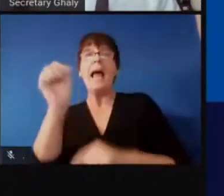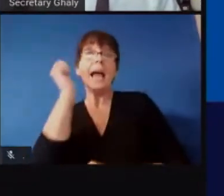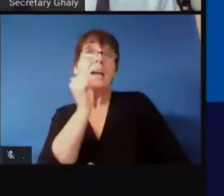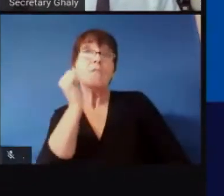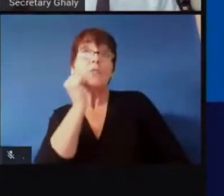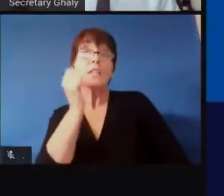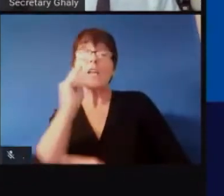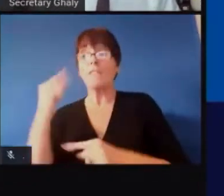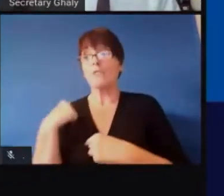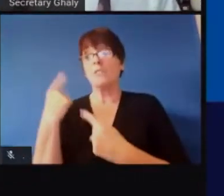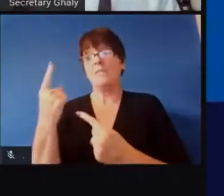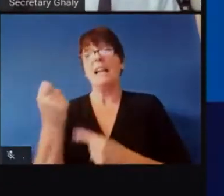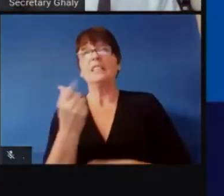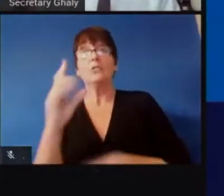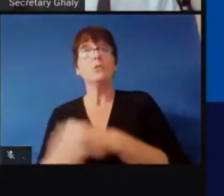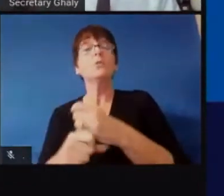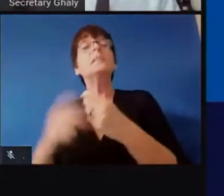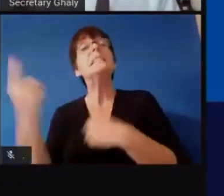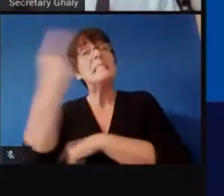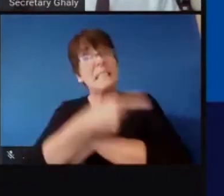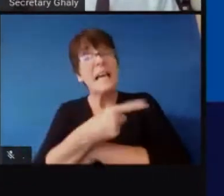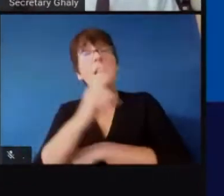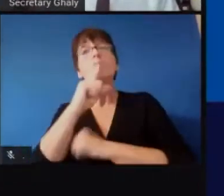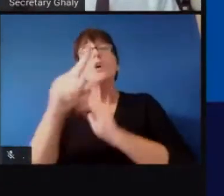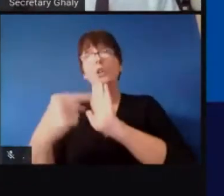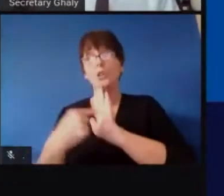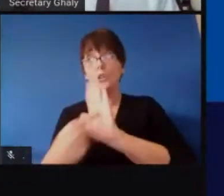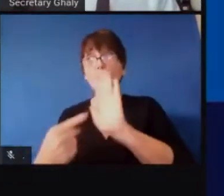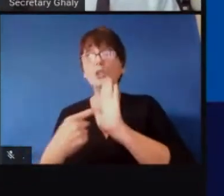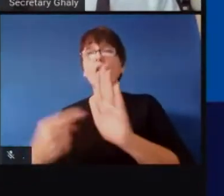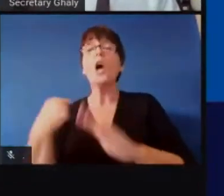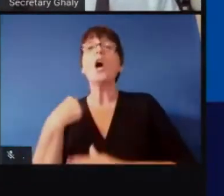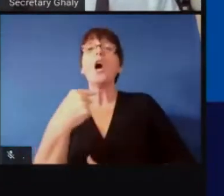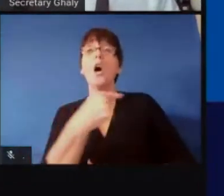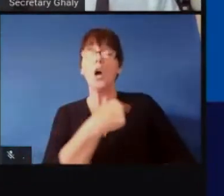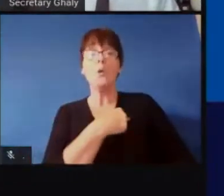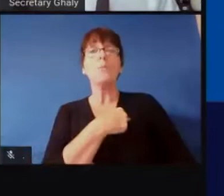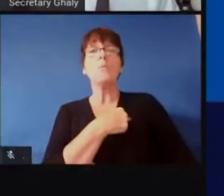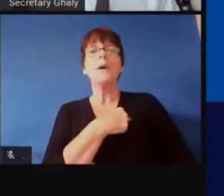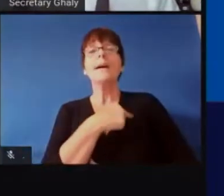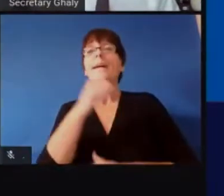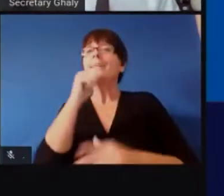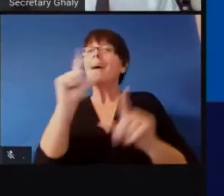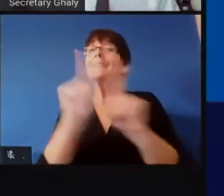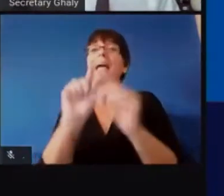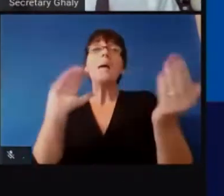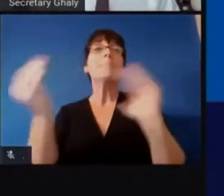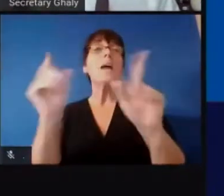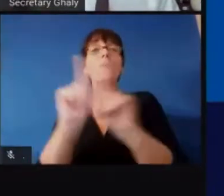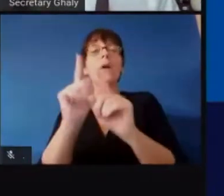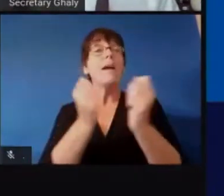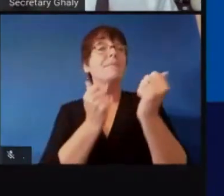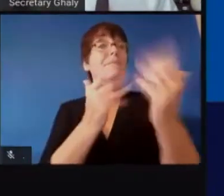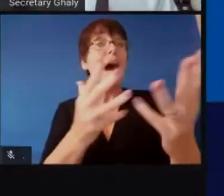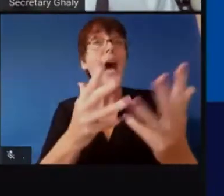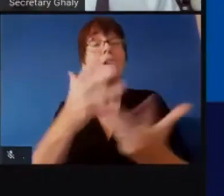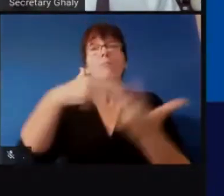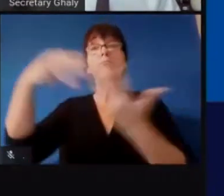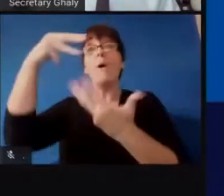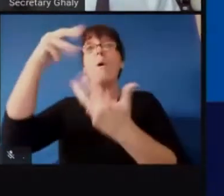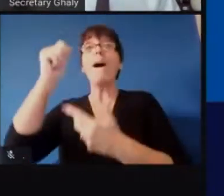the last many days, signaling that we're well removed from those days where fires and smoke and air quality